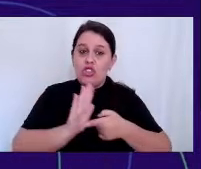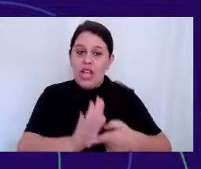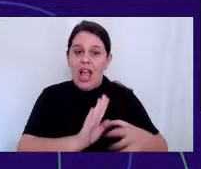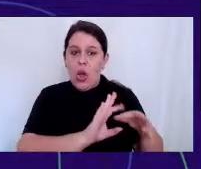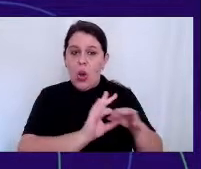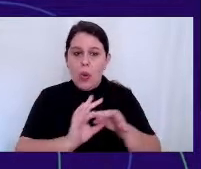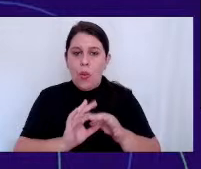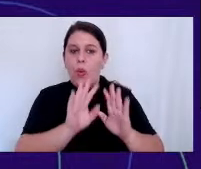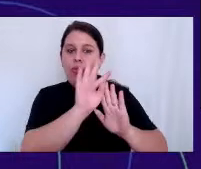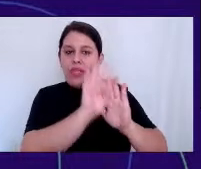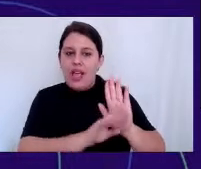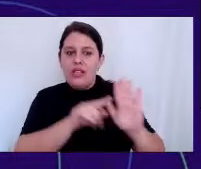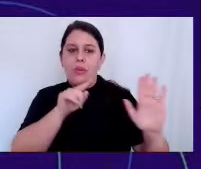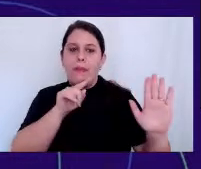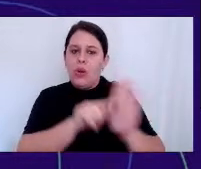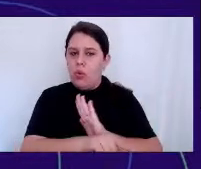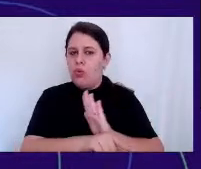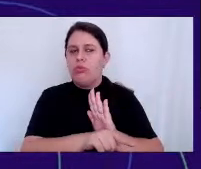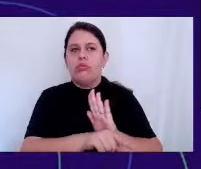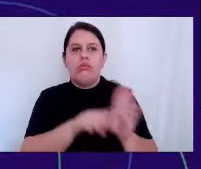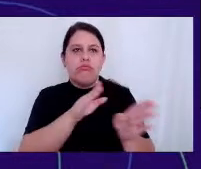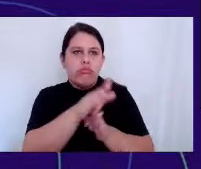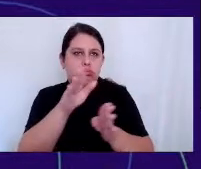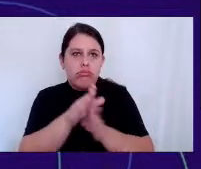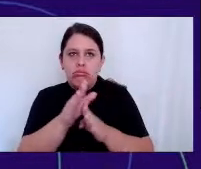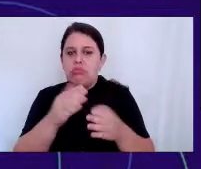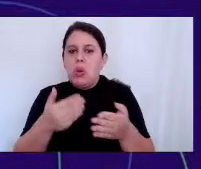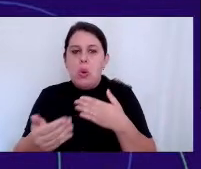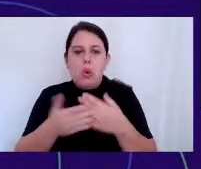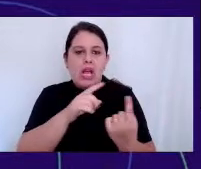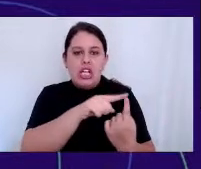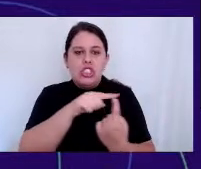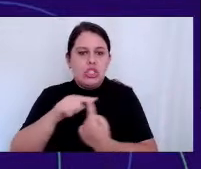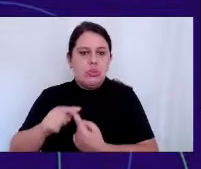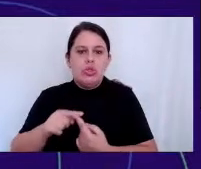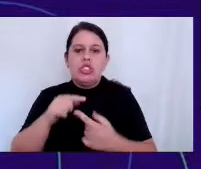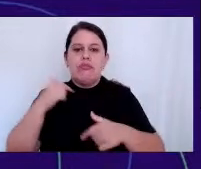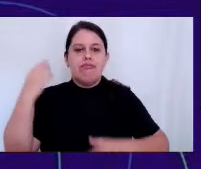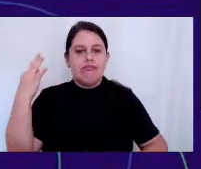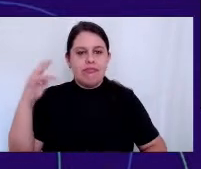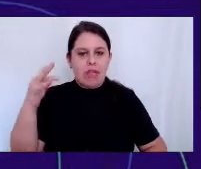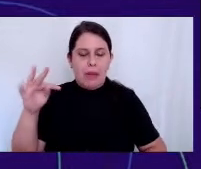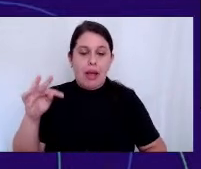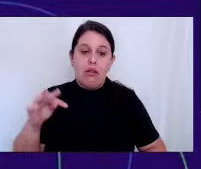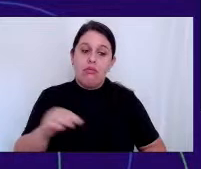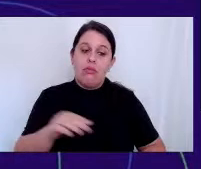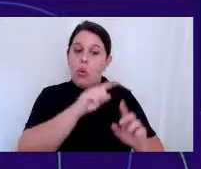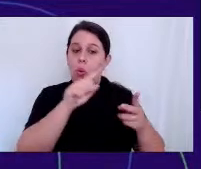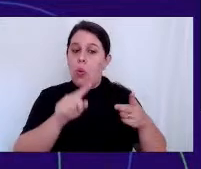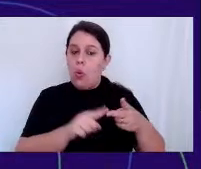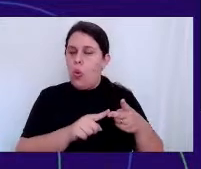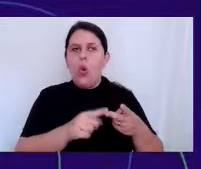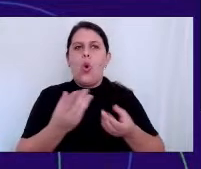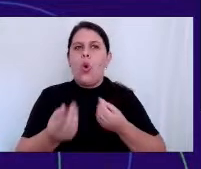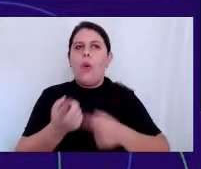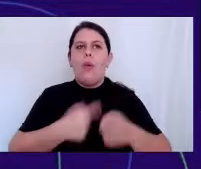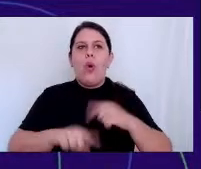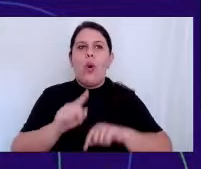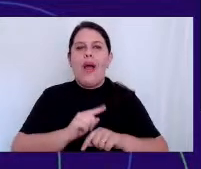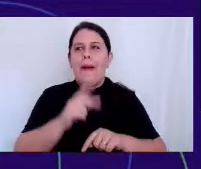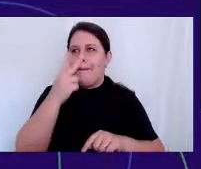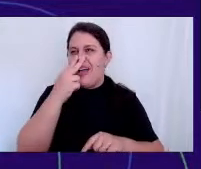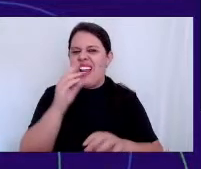kind of work. And so another step would be understanding how to become a prompt engineer, how to essentially be good